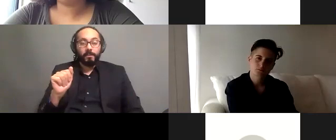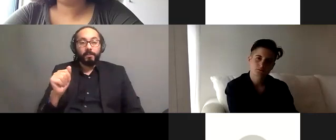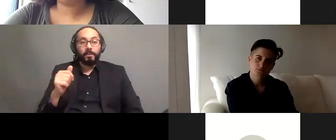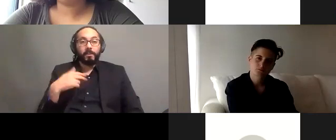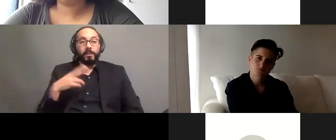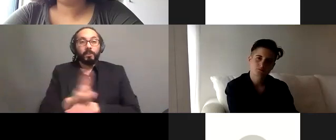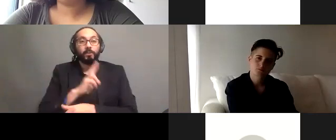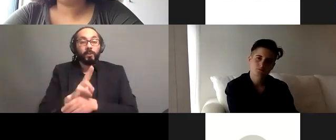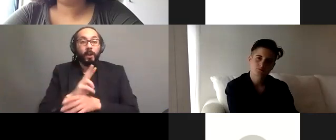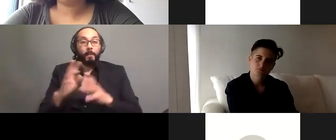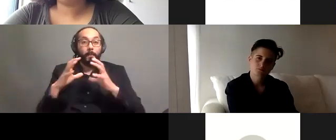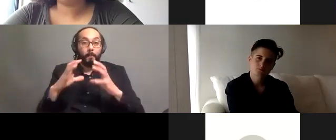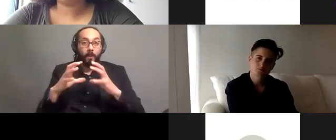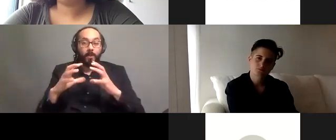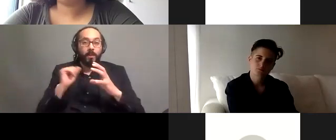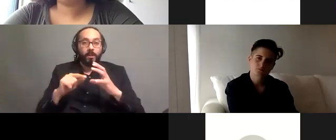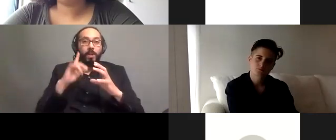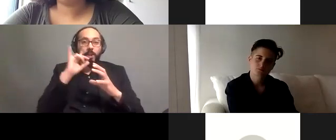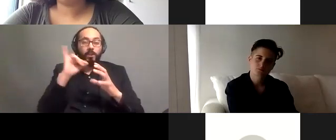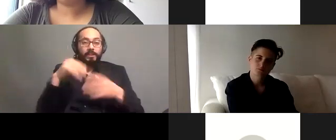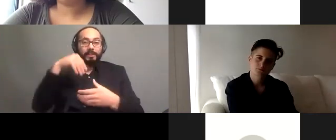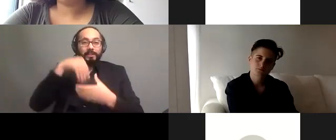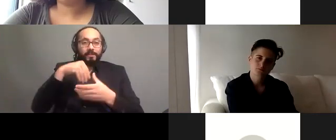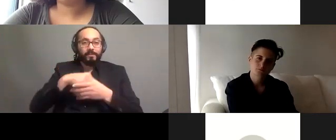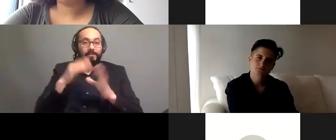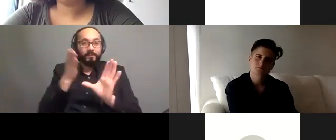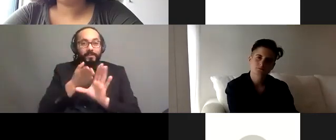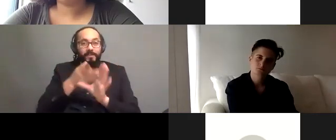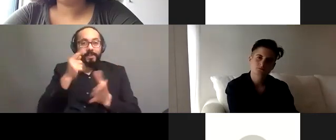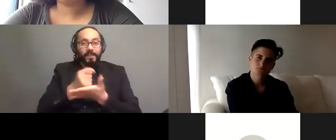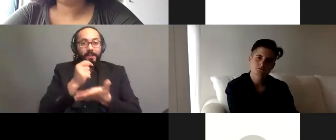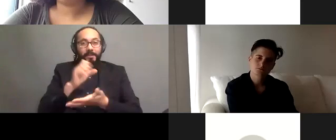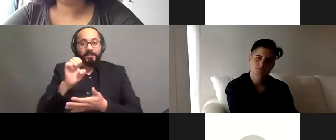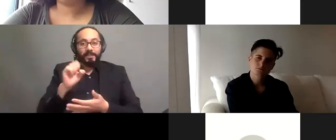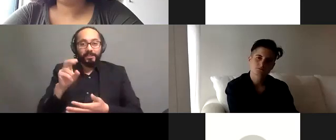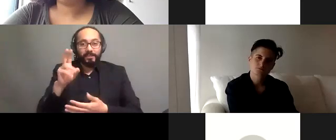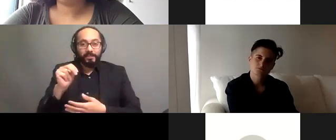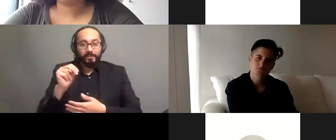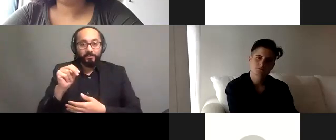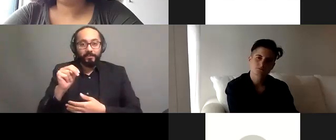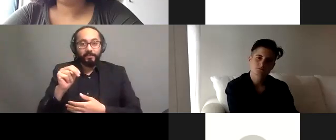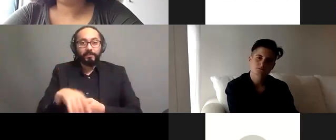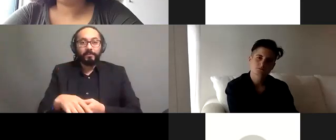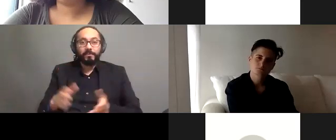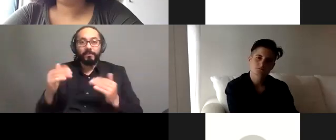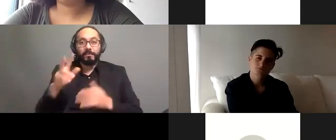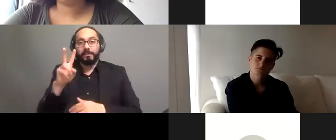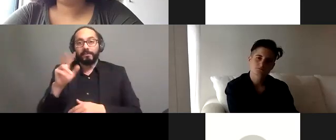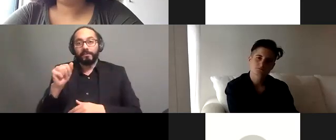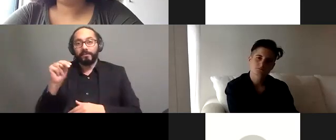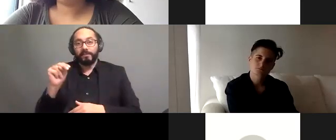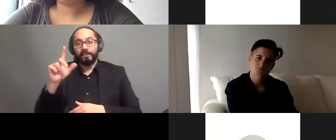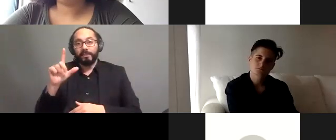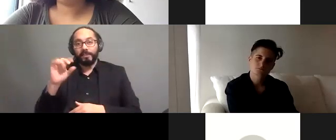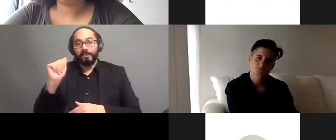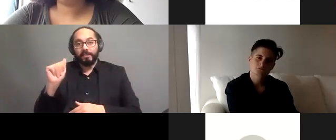to resemble the interior of a psychiatric therapy session. Van Lisa, due to renovations,